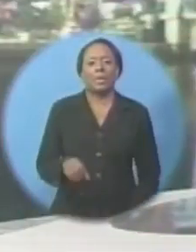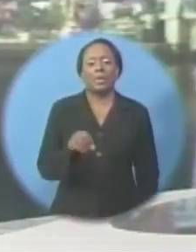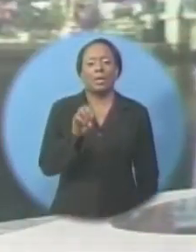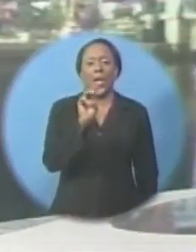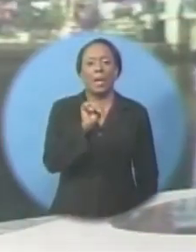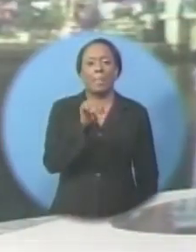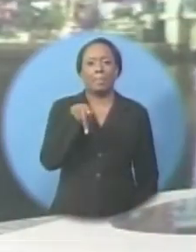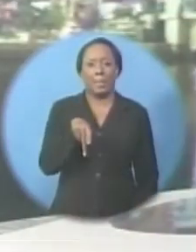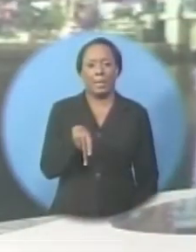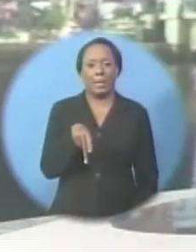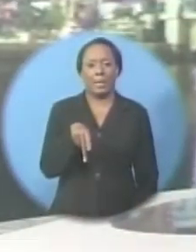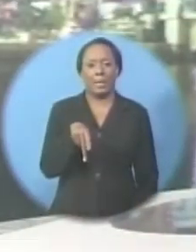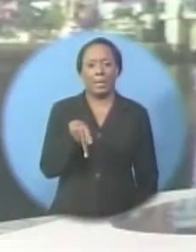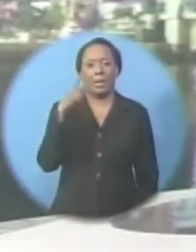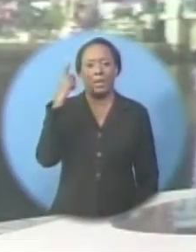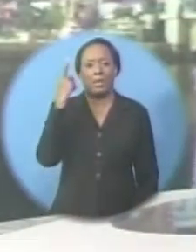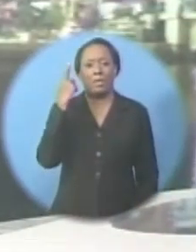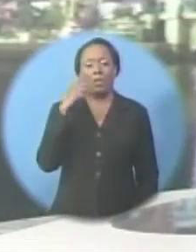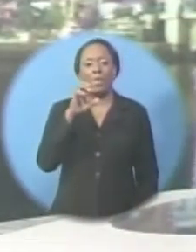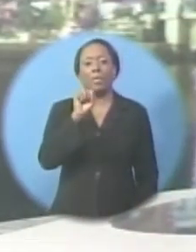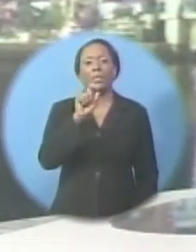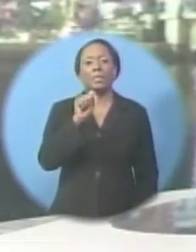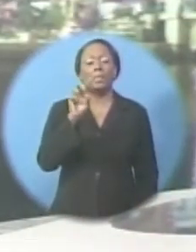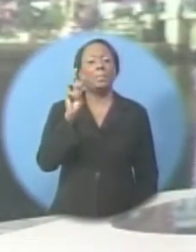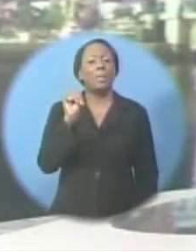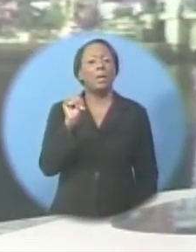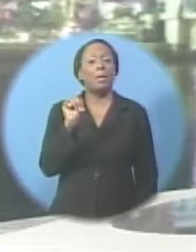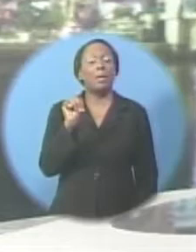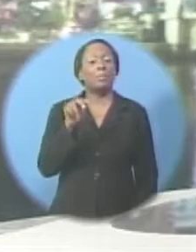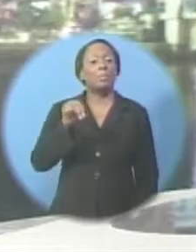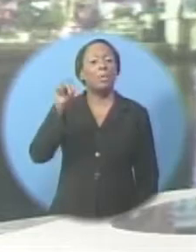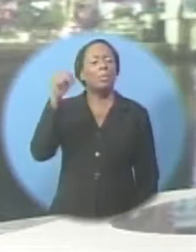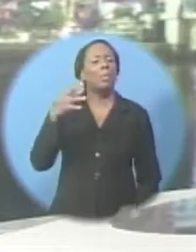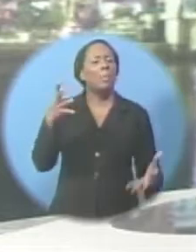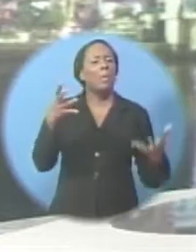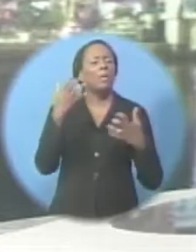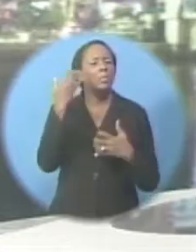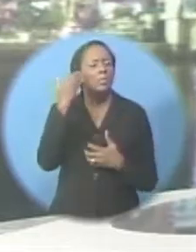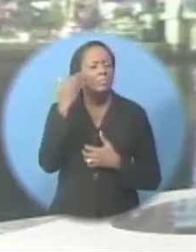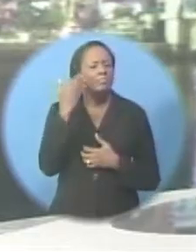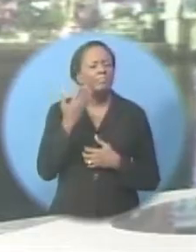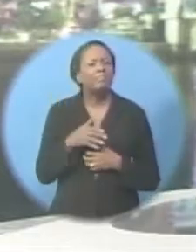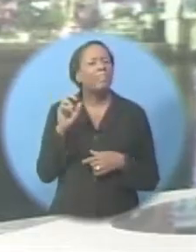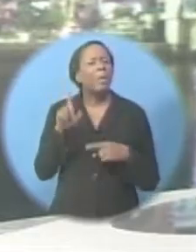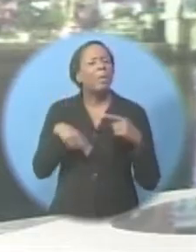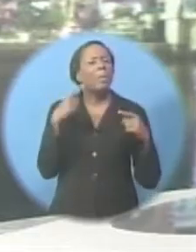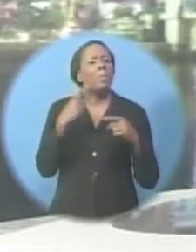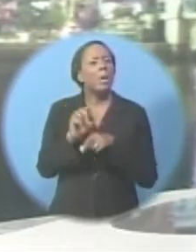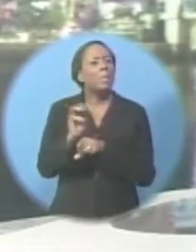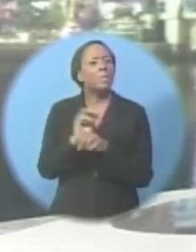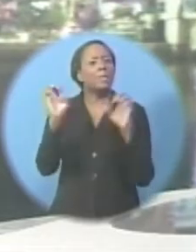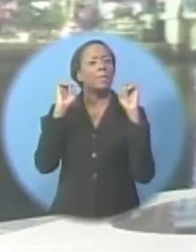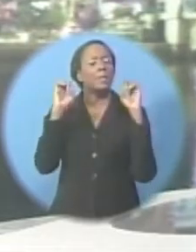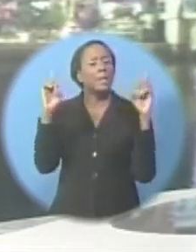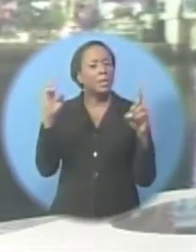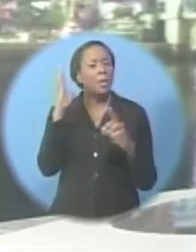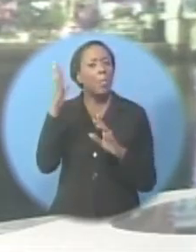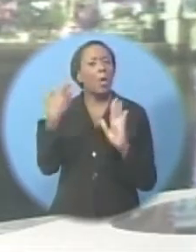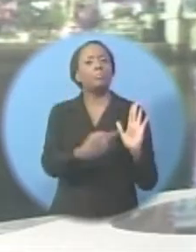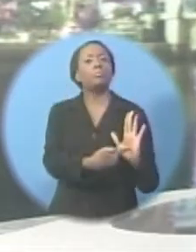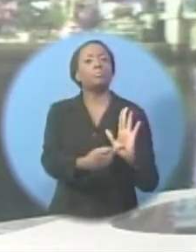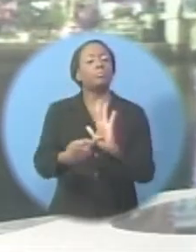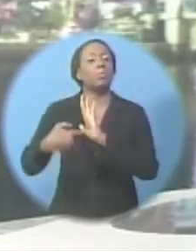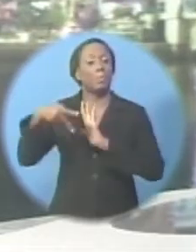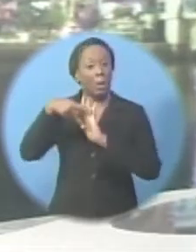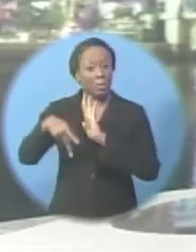Opposition St. Michael North MP Ronald Toppin wants to know when the Education Ministry will reveal its policy on the use of cell phones